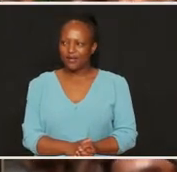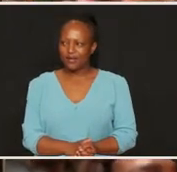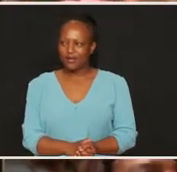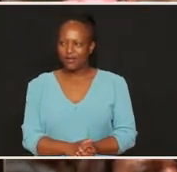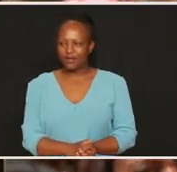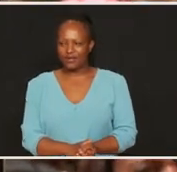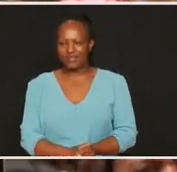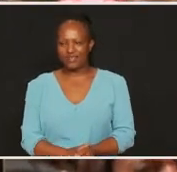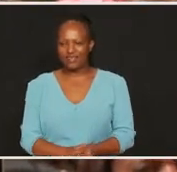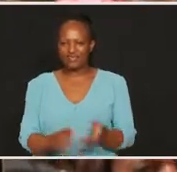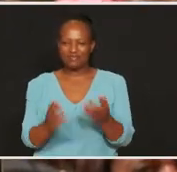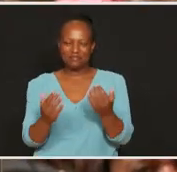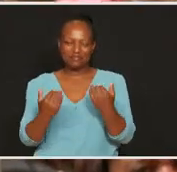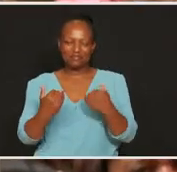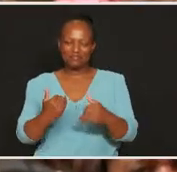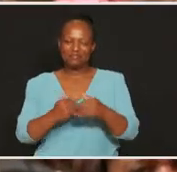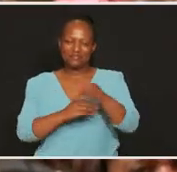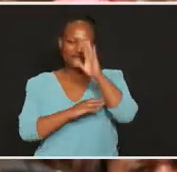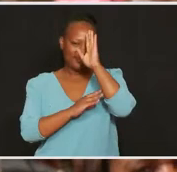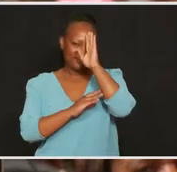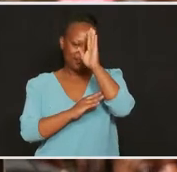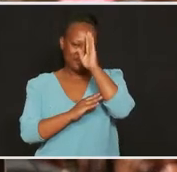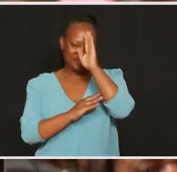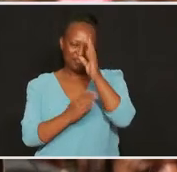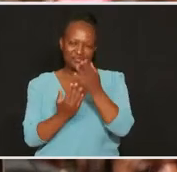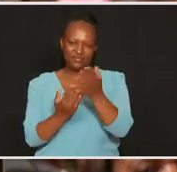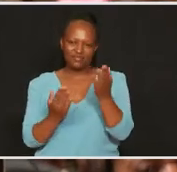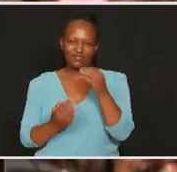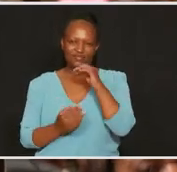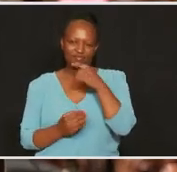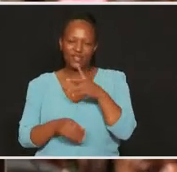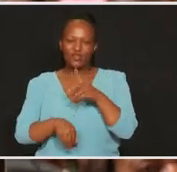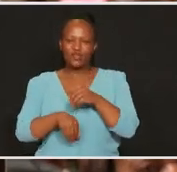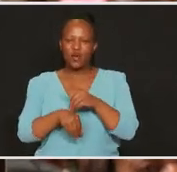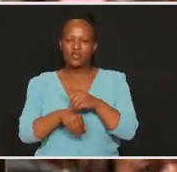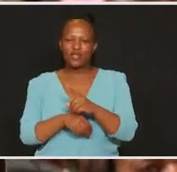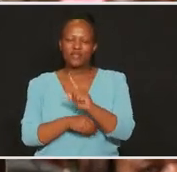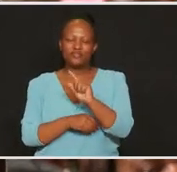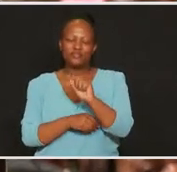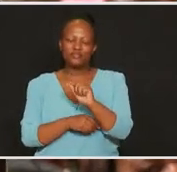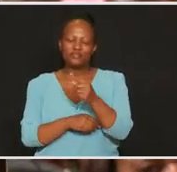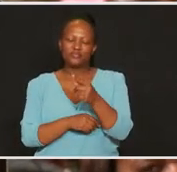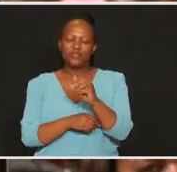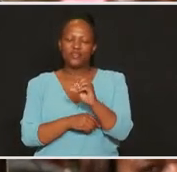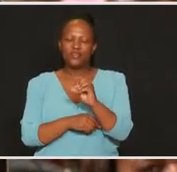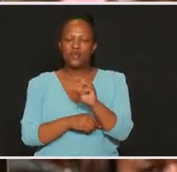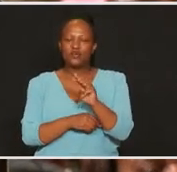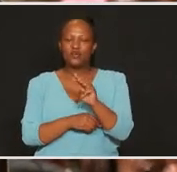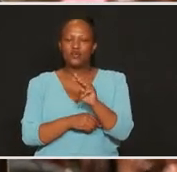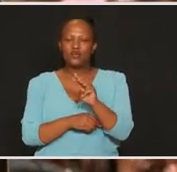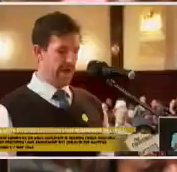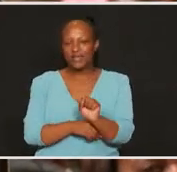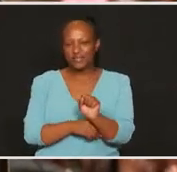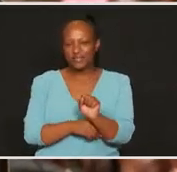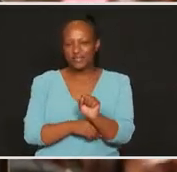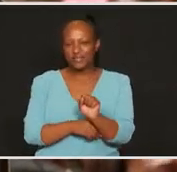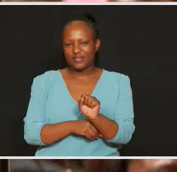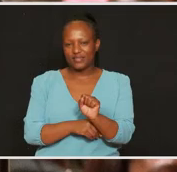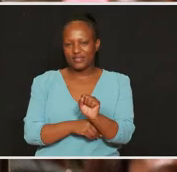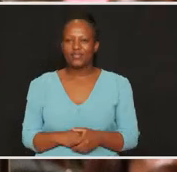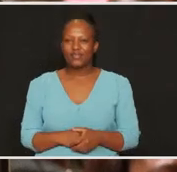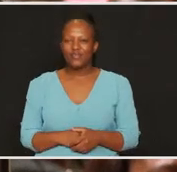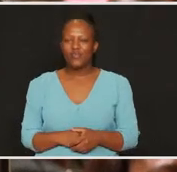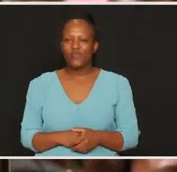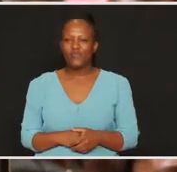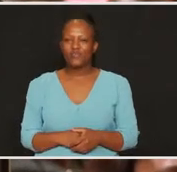good afternoon I am Dr Thomas tolton I work at joburg Jain up the road I oppose the billable